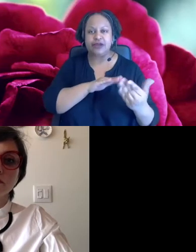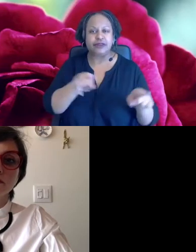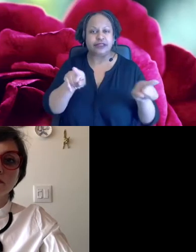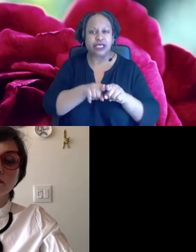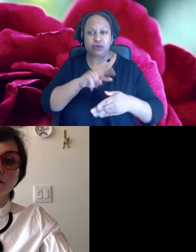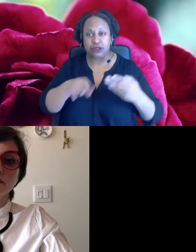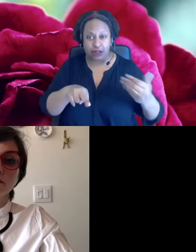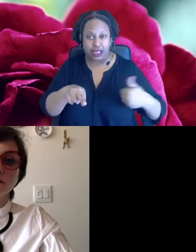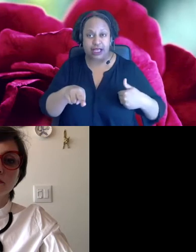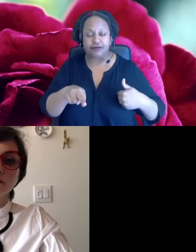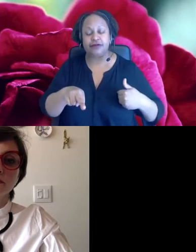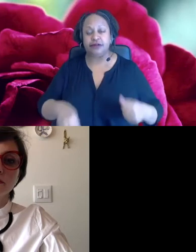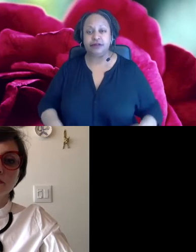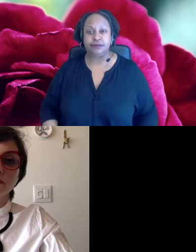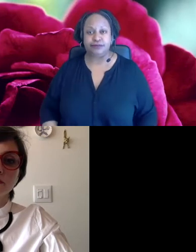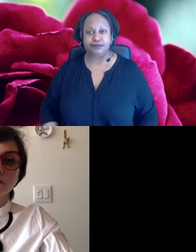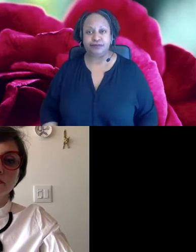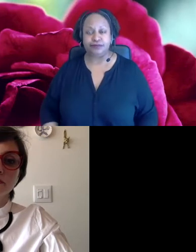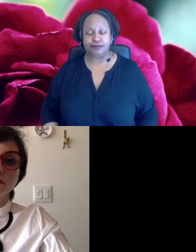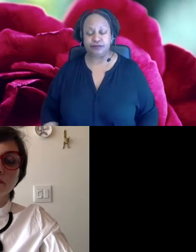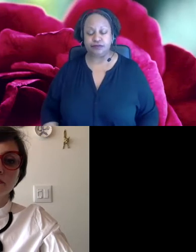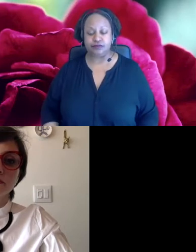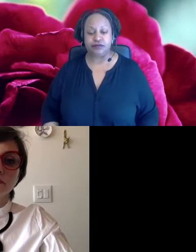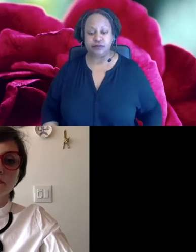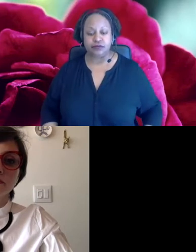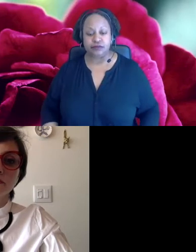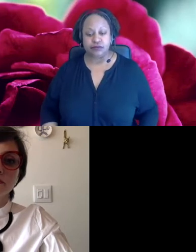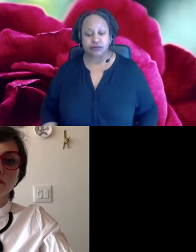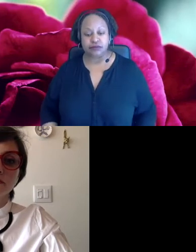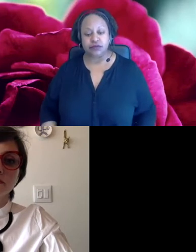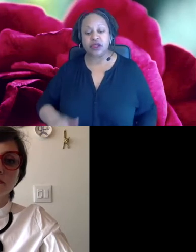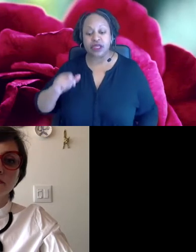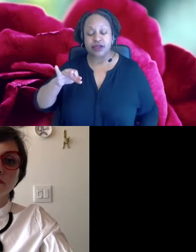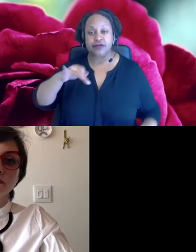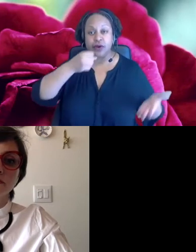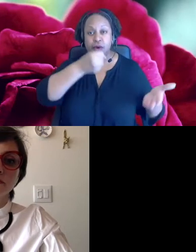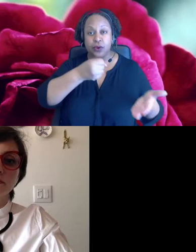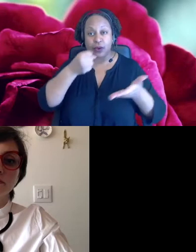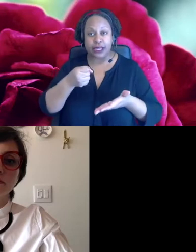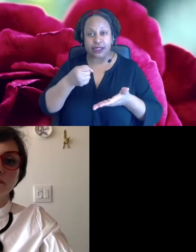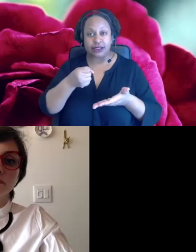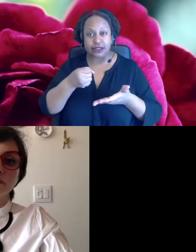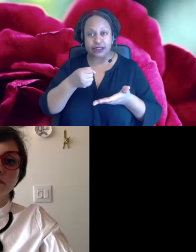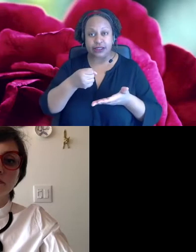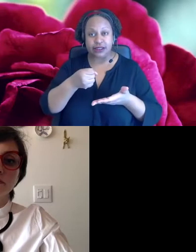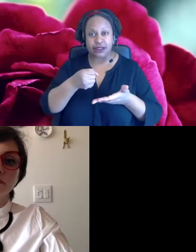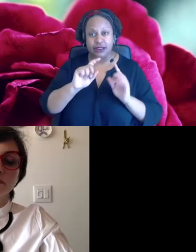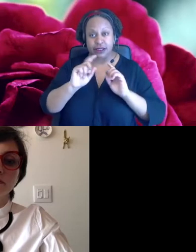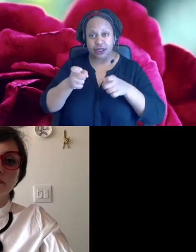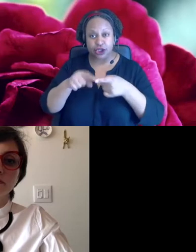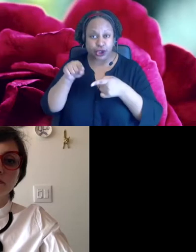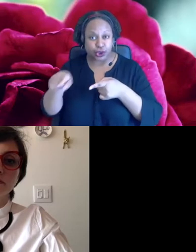result. If you received, if the grant was awarded to you as an